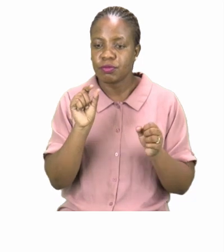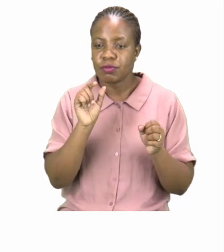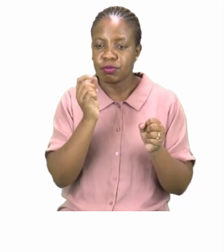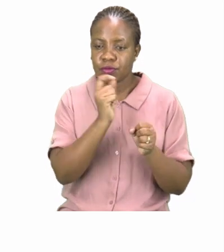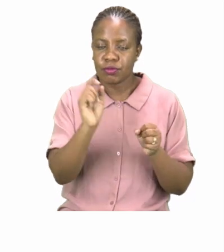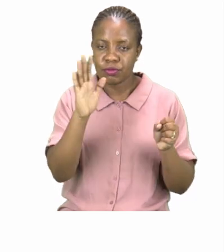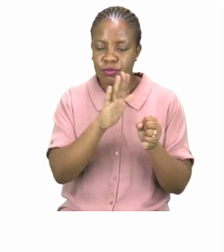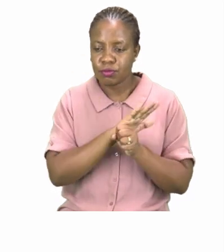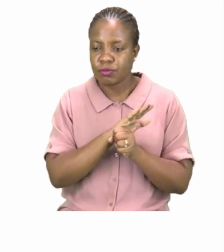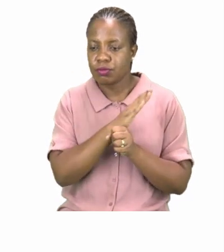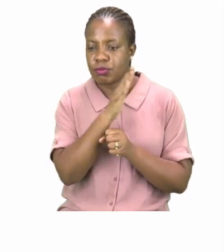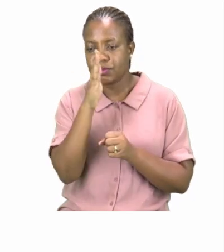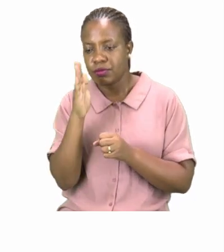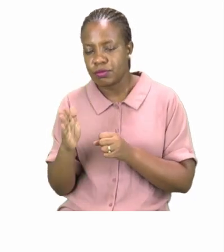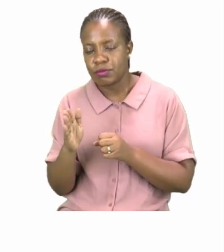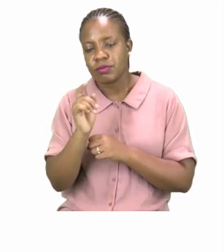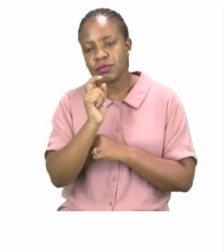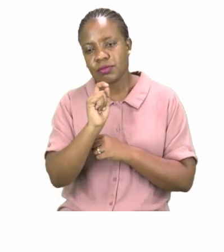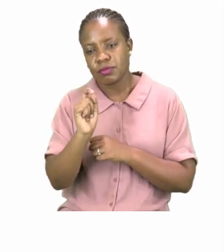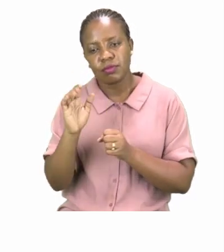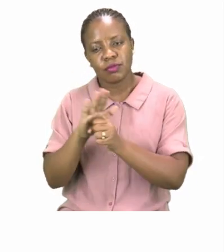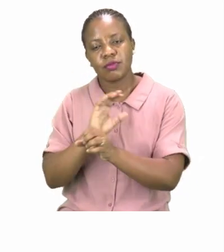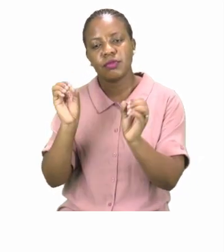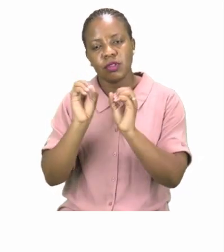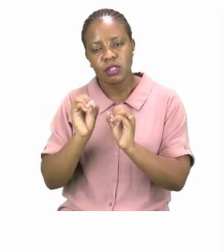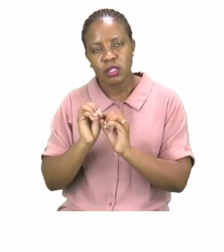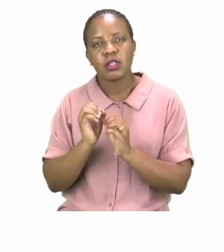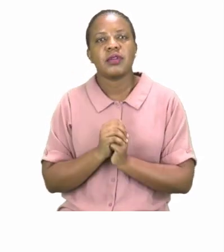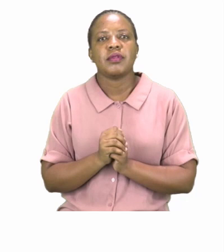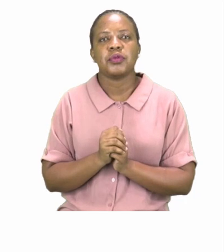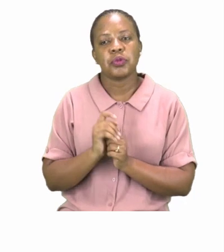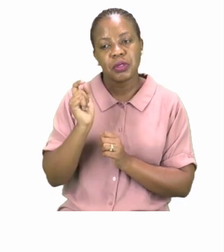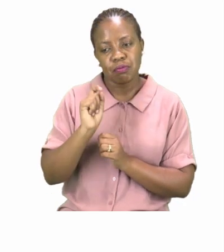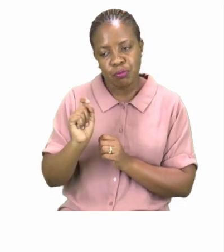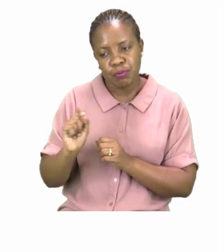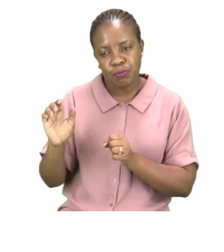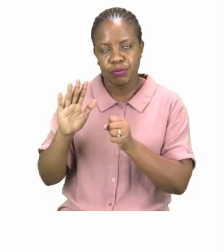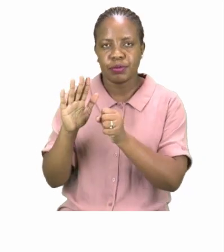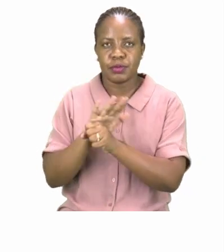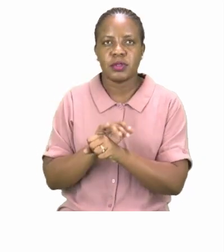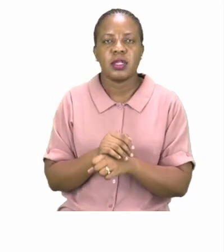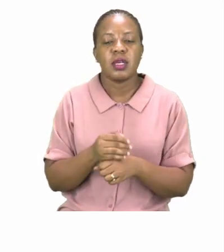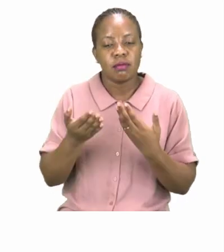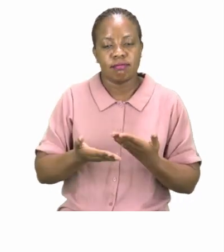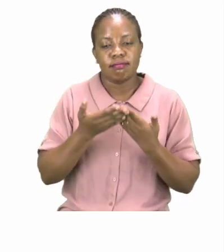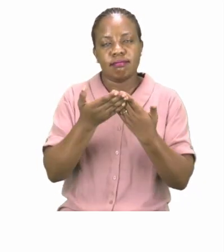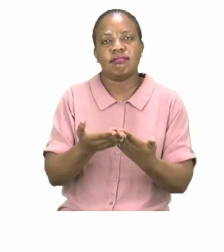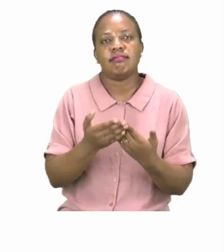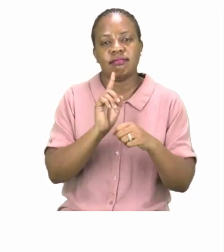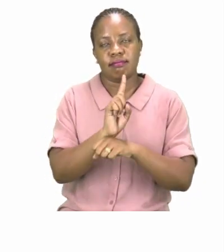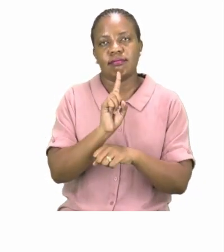this sounds like so much fun. I am going to do the first one and the second one with